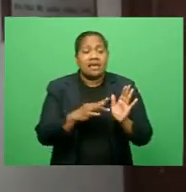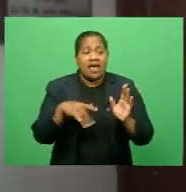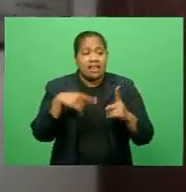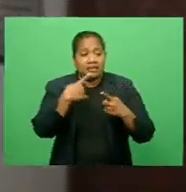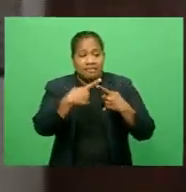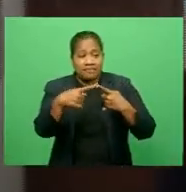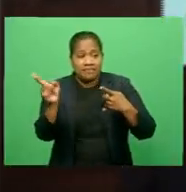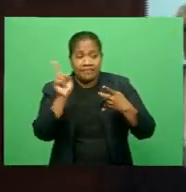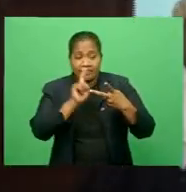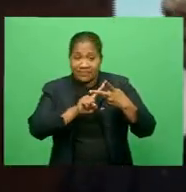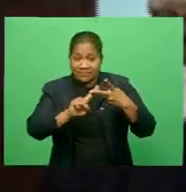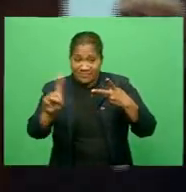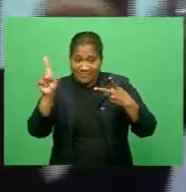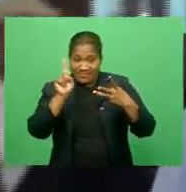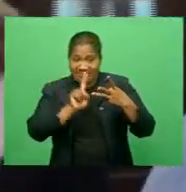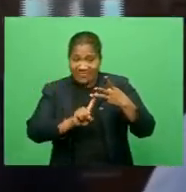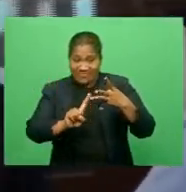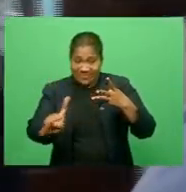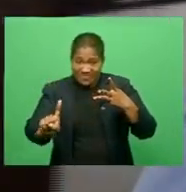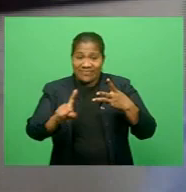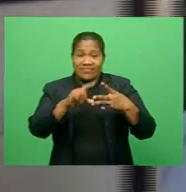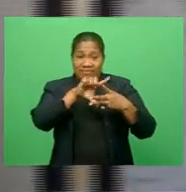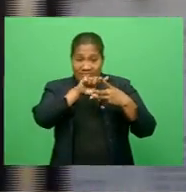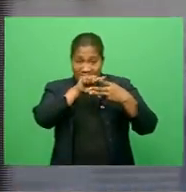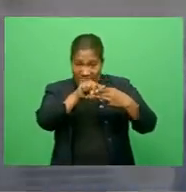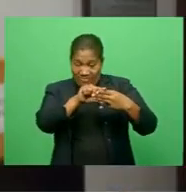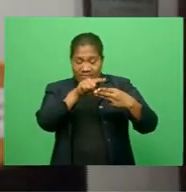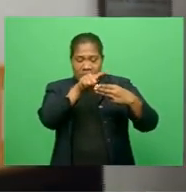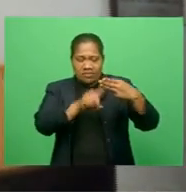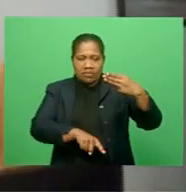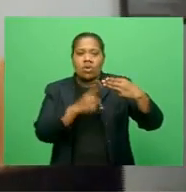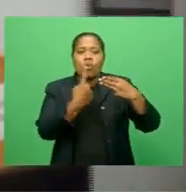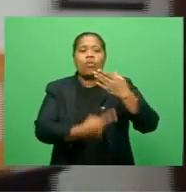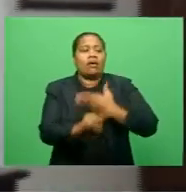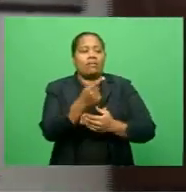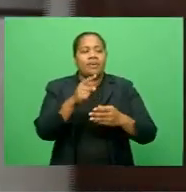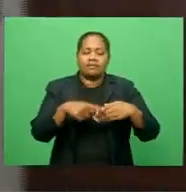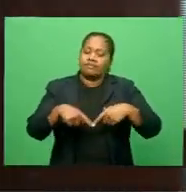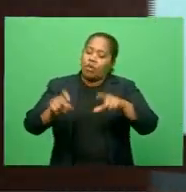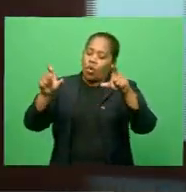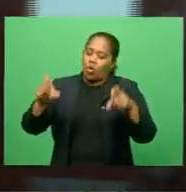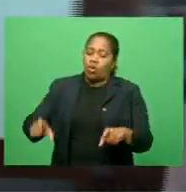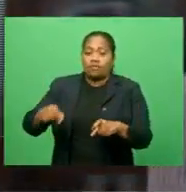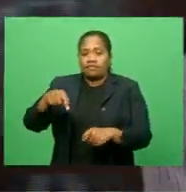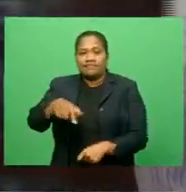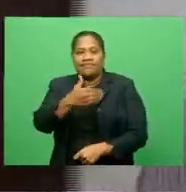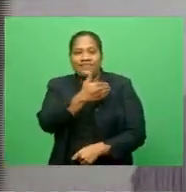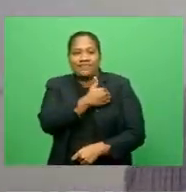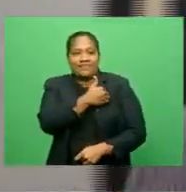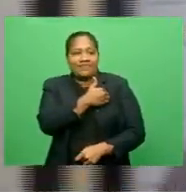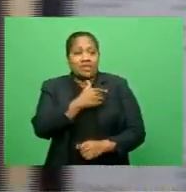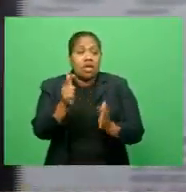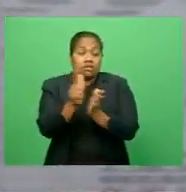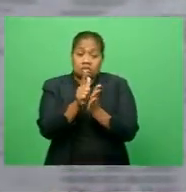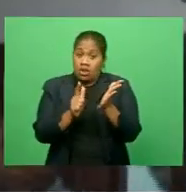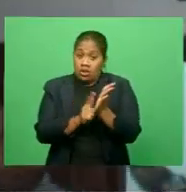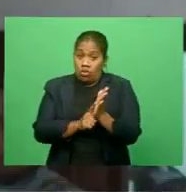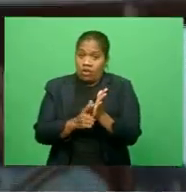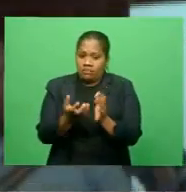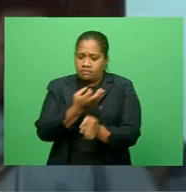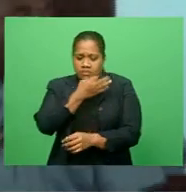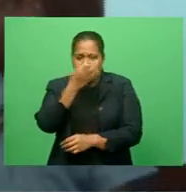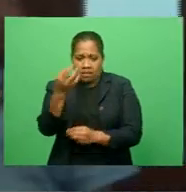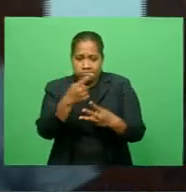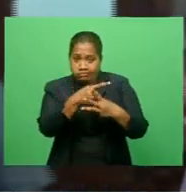Choseteki Rokondakunivosa and Isikeli Langimbalavu appeared in the High Court this morning. A defense lawyer had requested the 3 to be